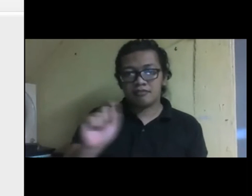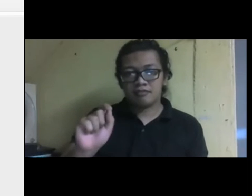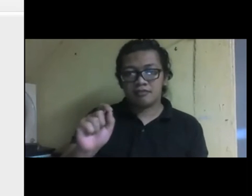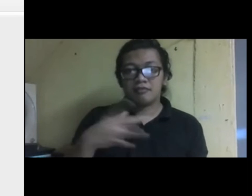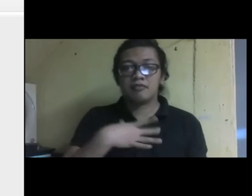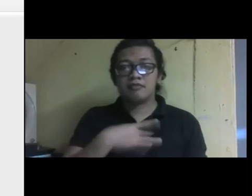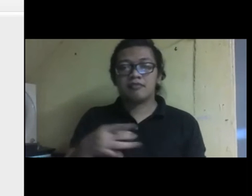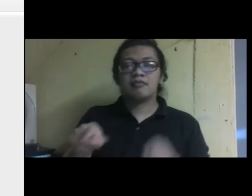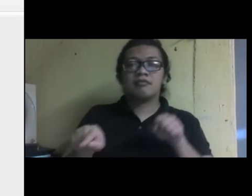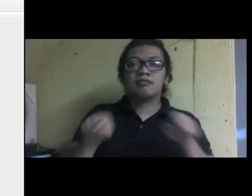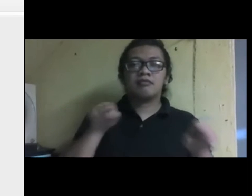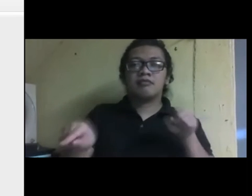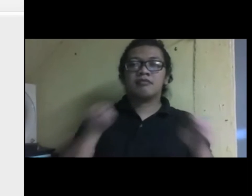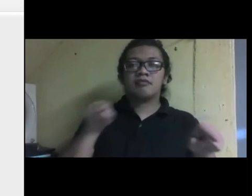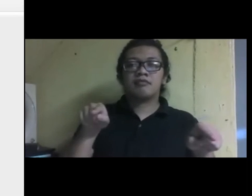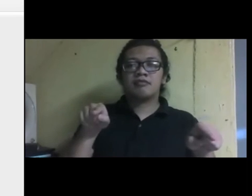pen,